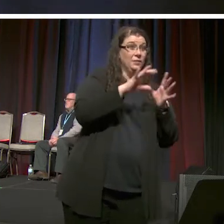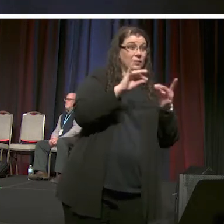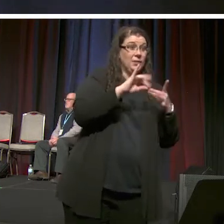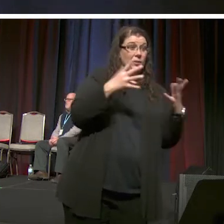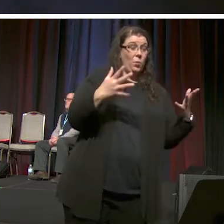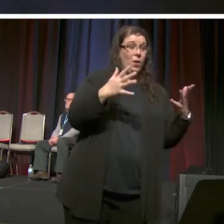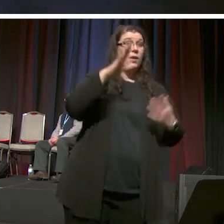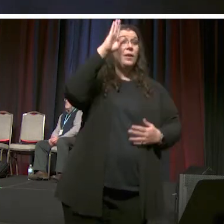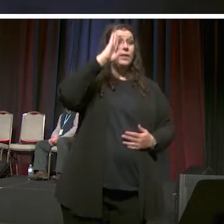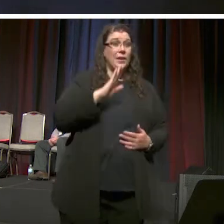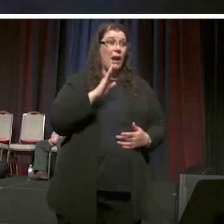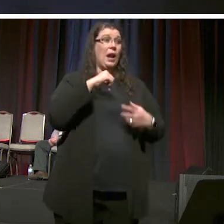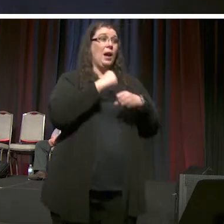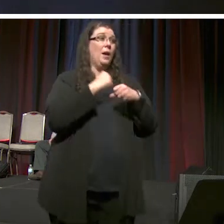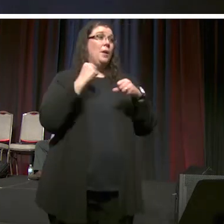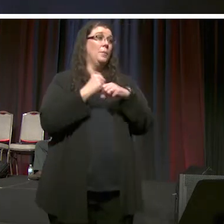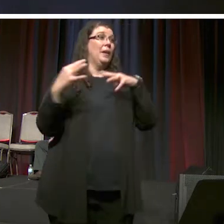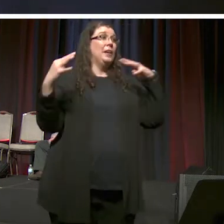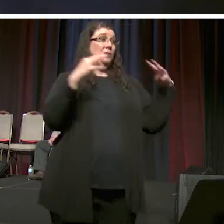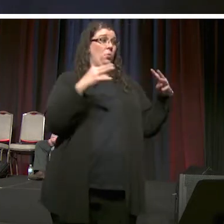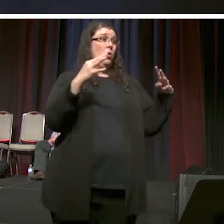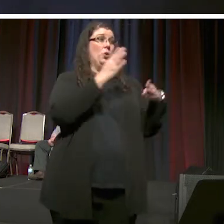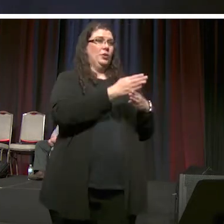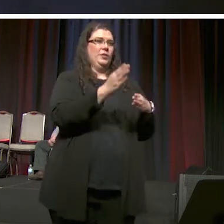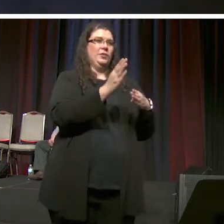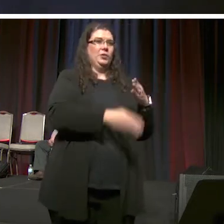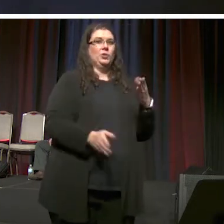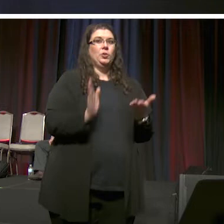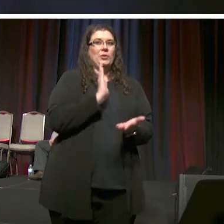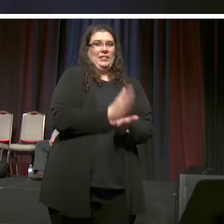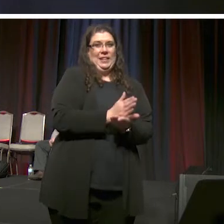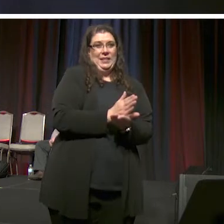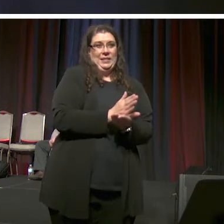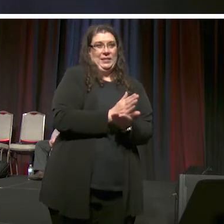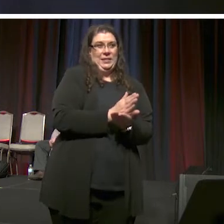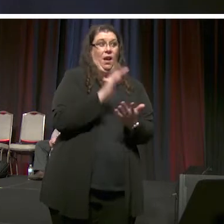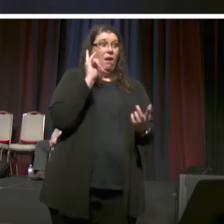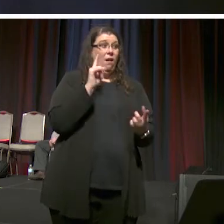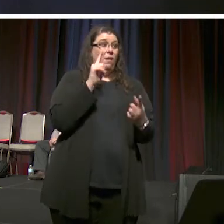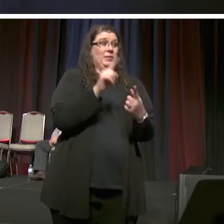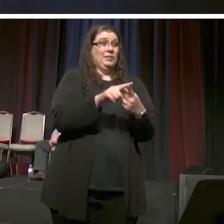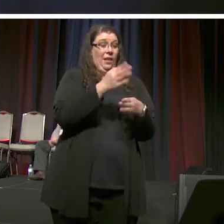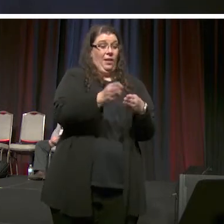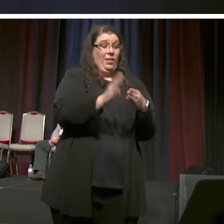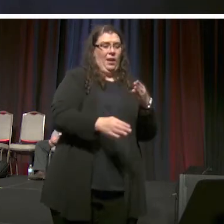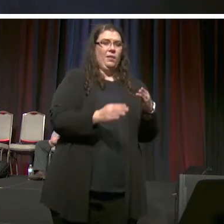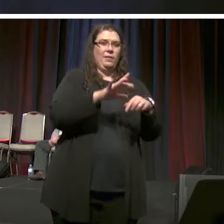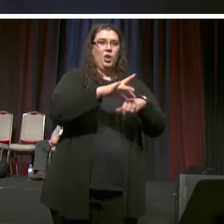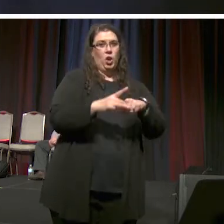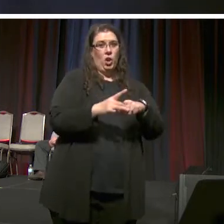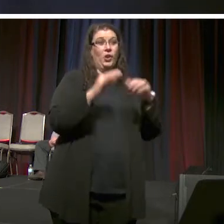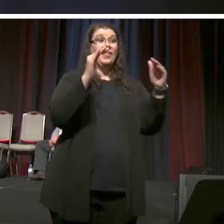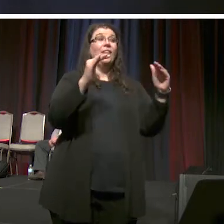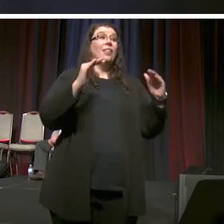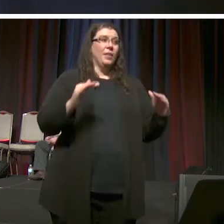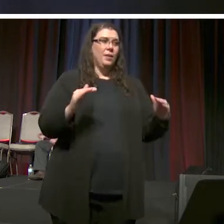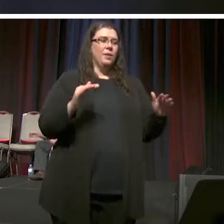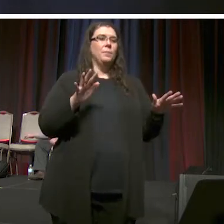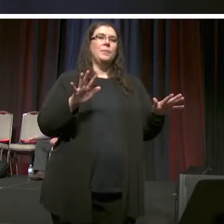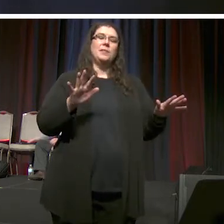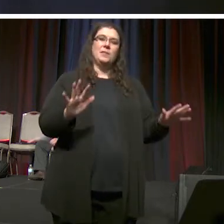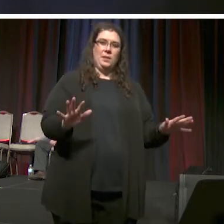God makes wars to cease to the end of the earth. Then be still and know that I am